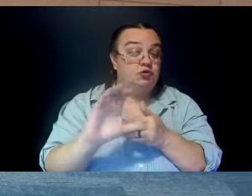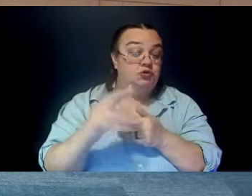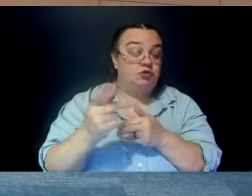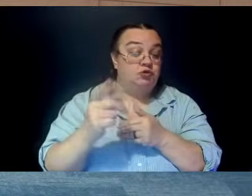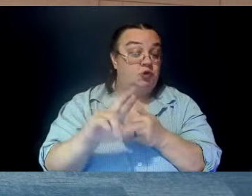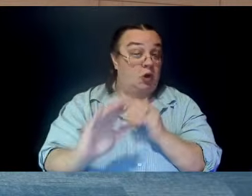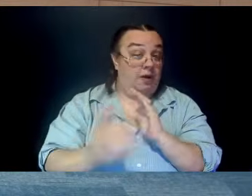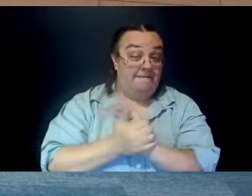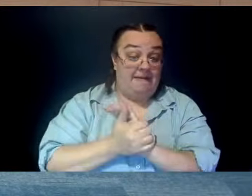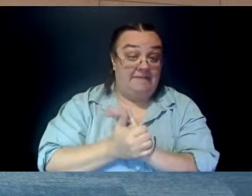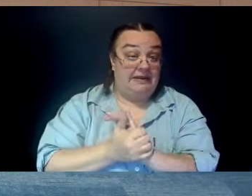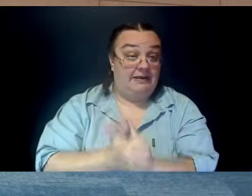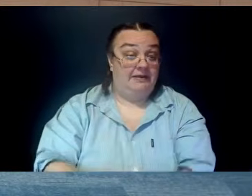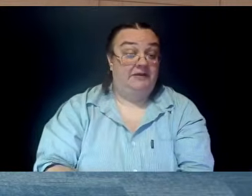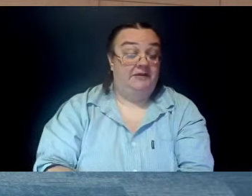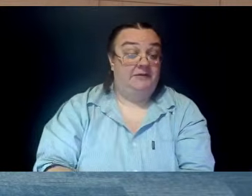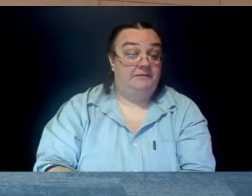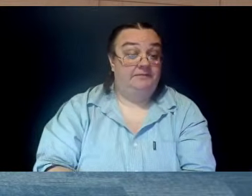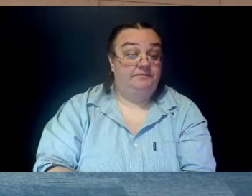amendment?